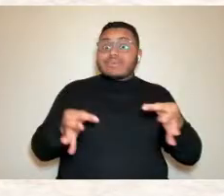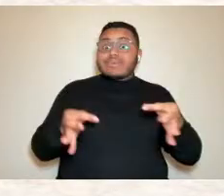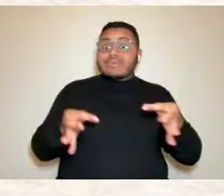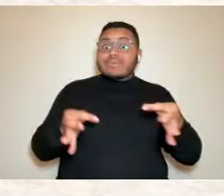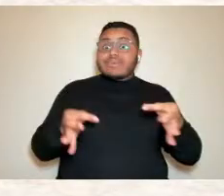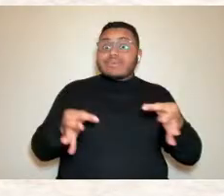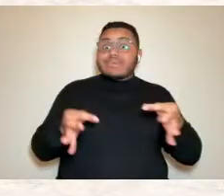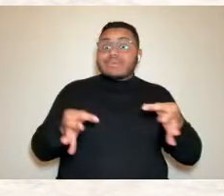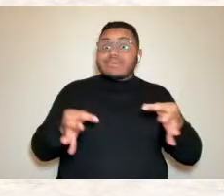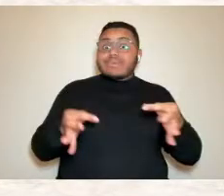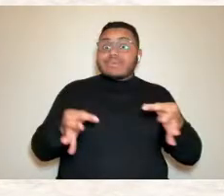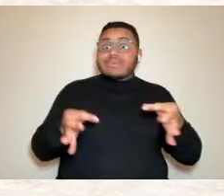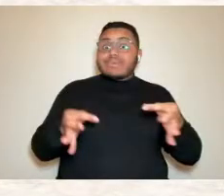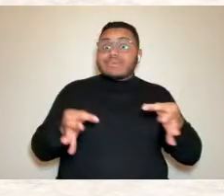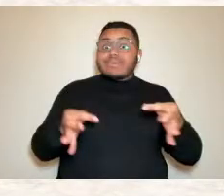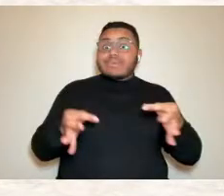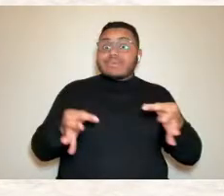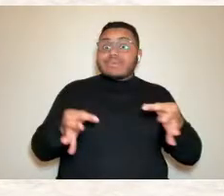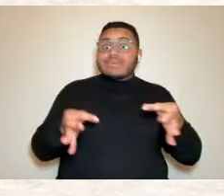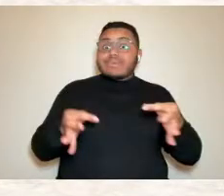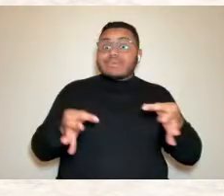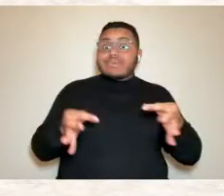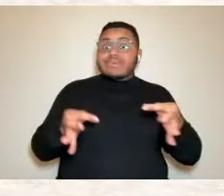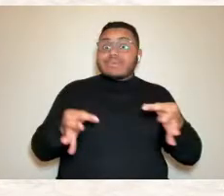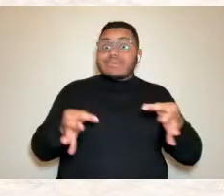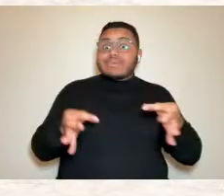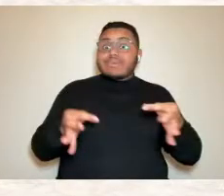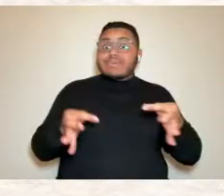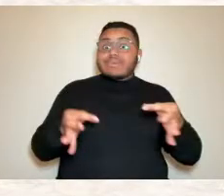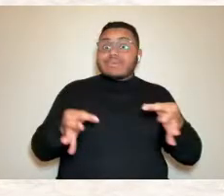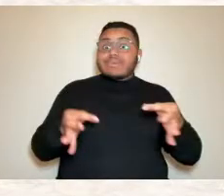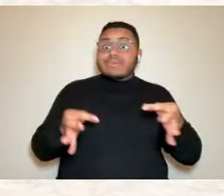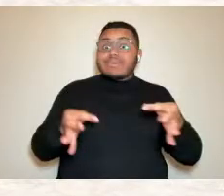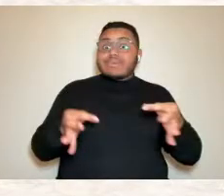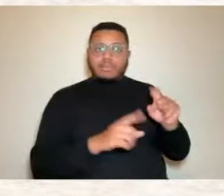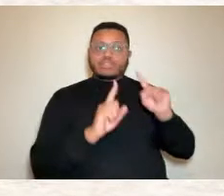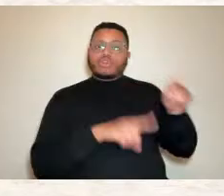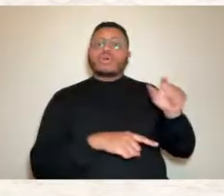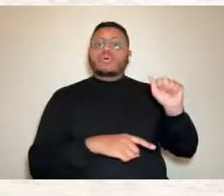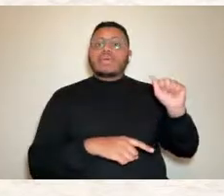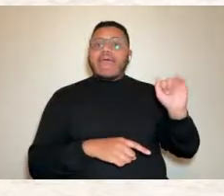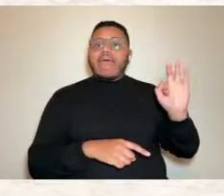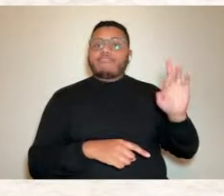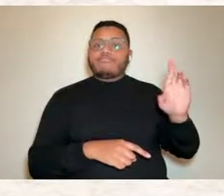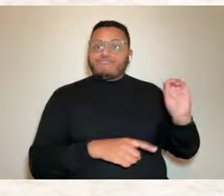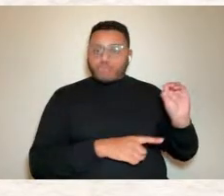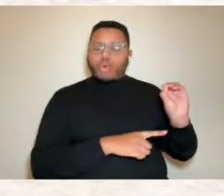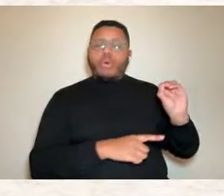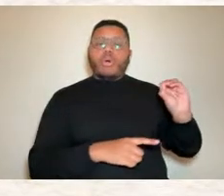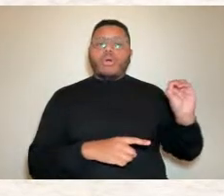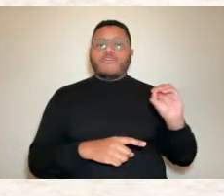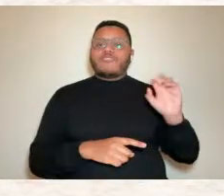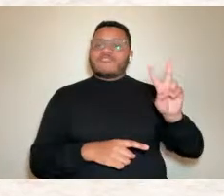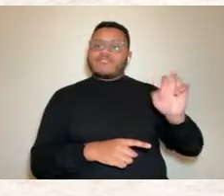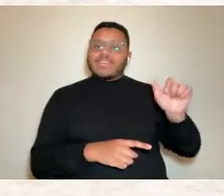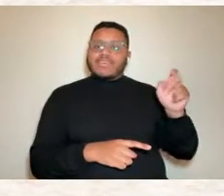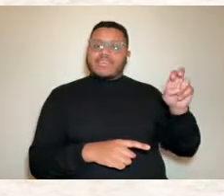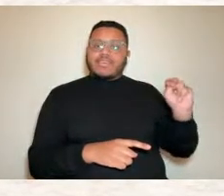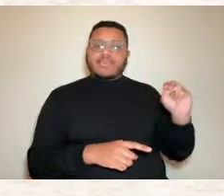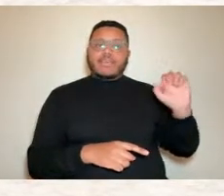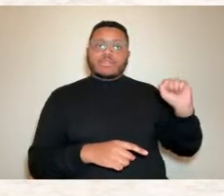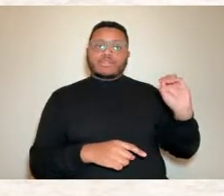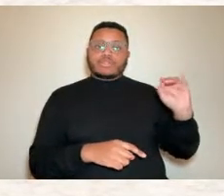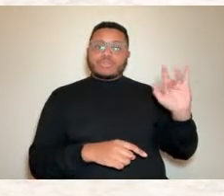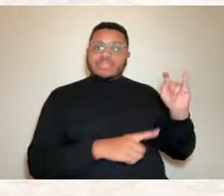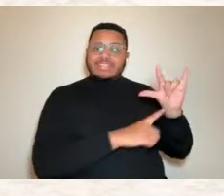them to social media, please make sure you tag us at Afro-Vegan Society. And we are on all of your social media platforms. You're watching this